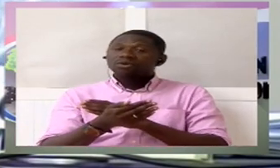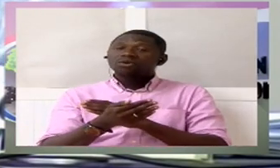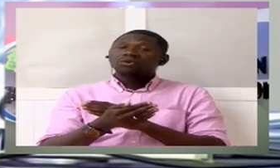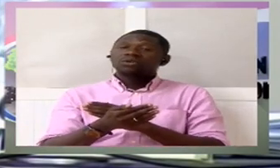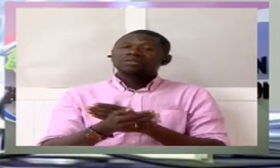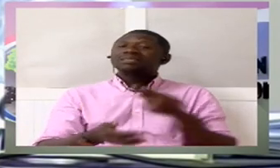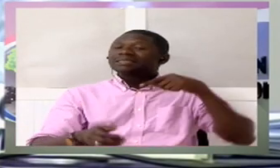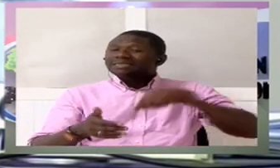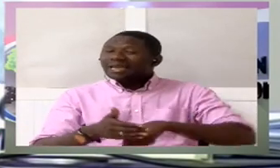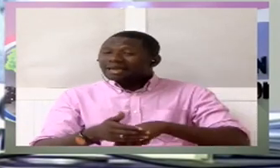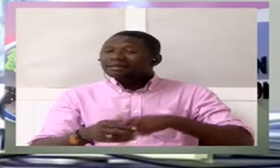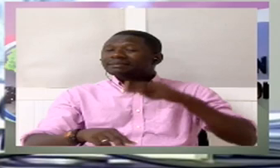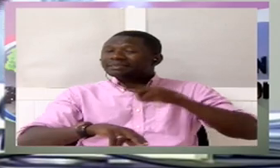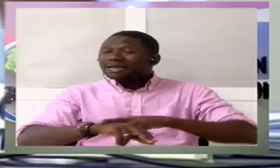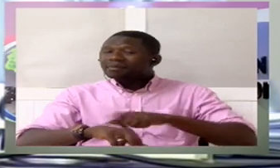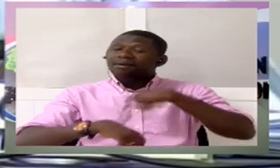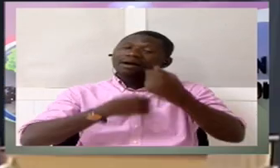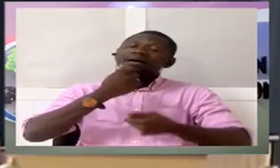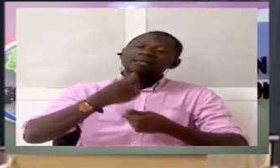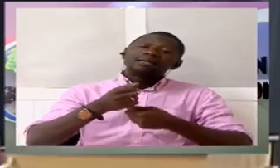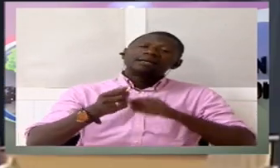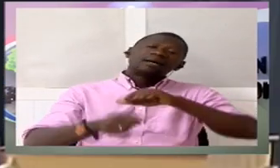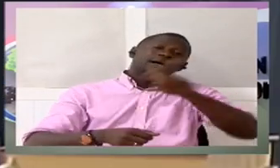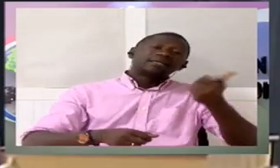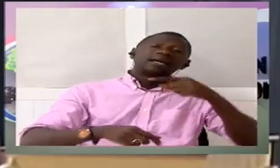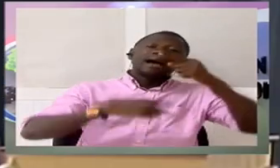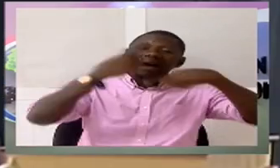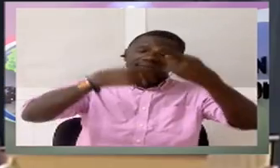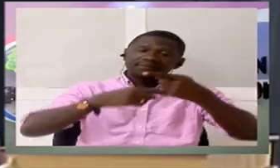Job's arrest, correct?